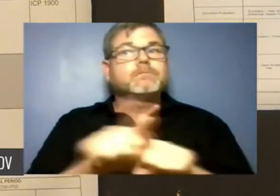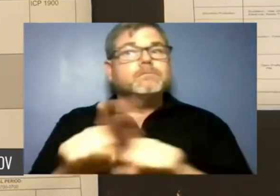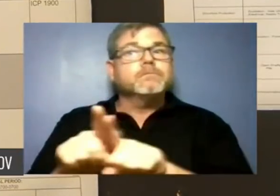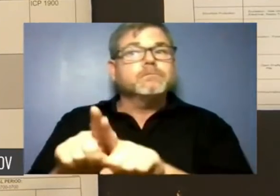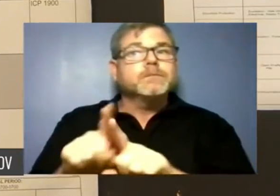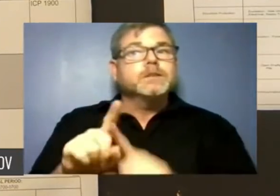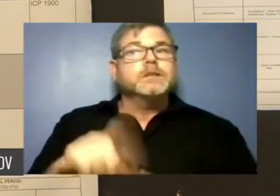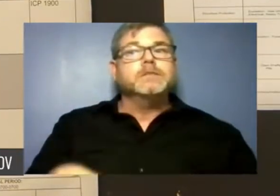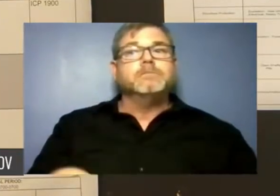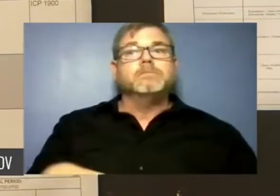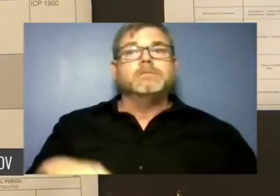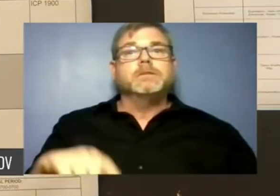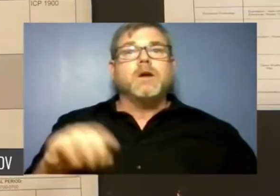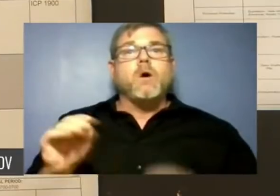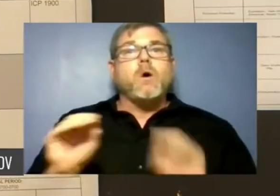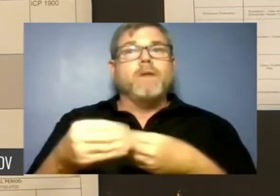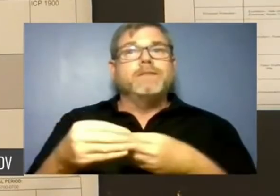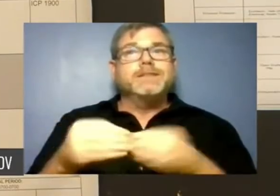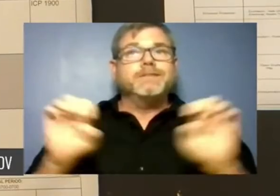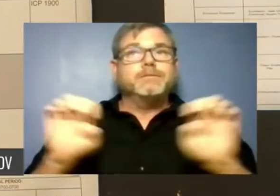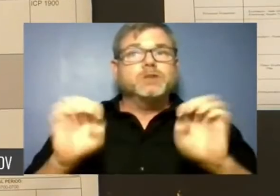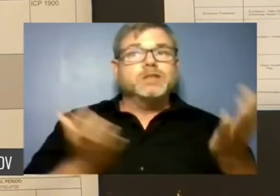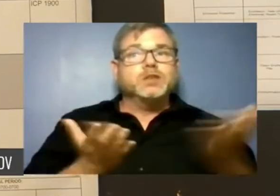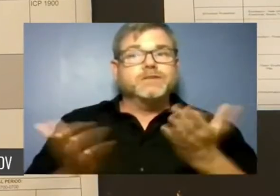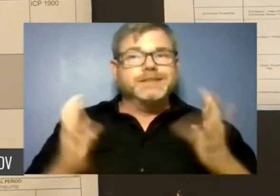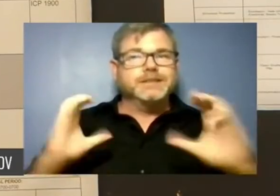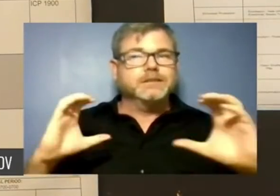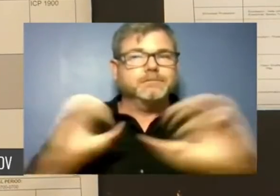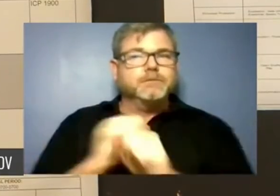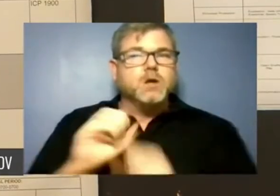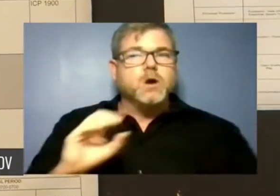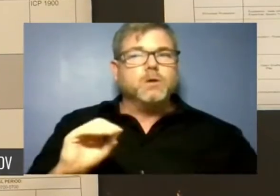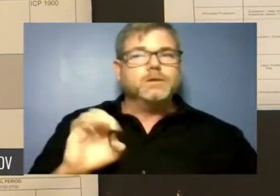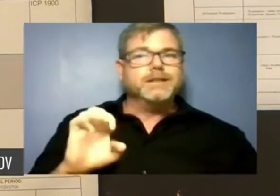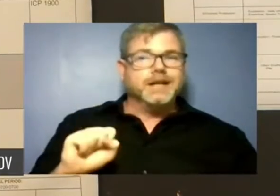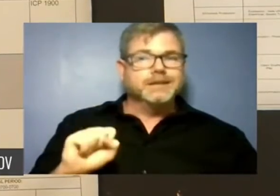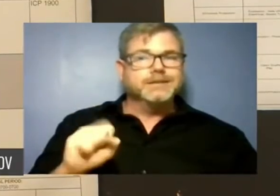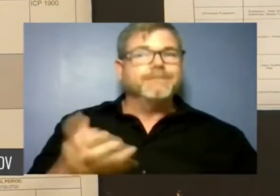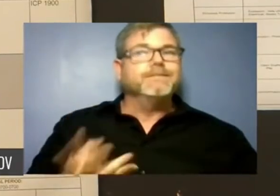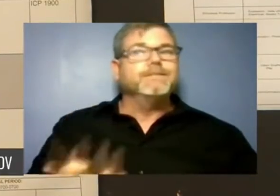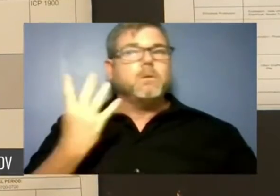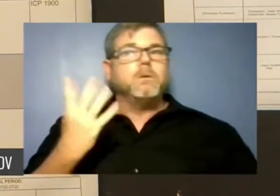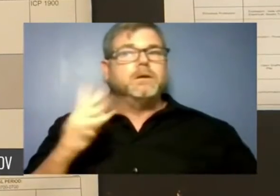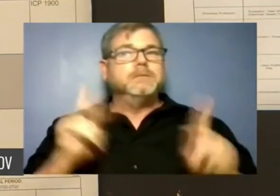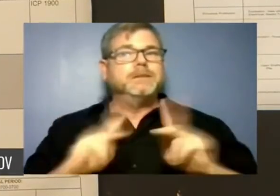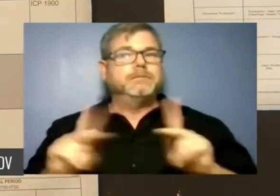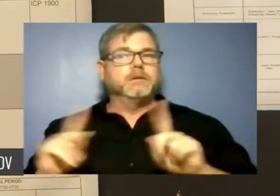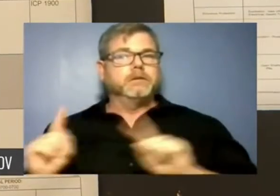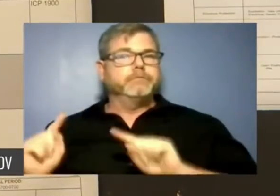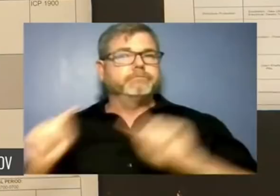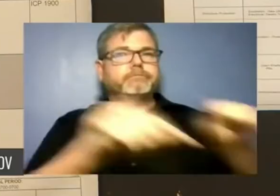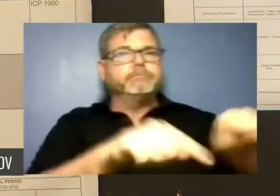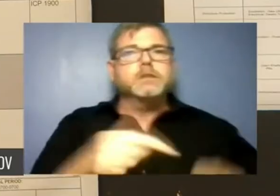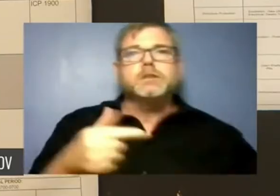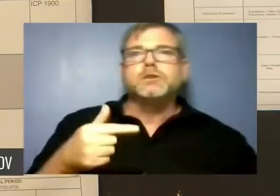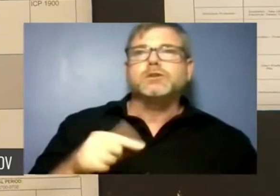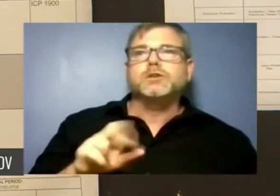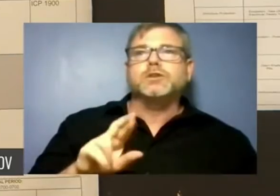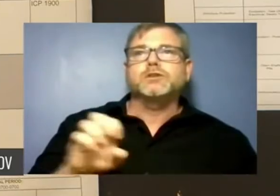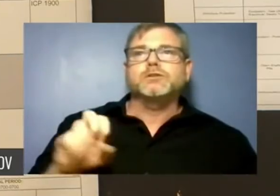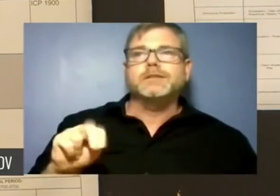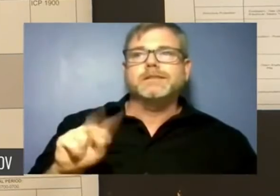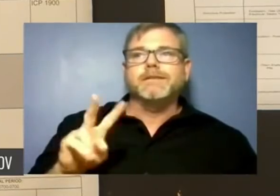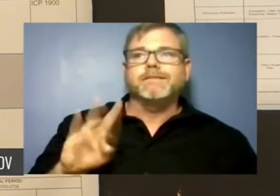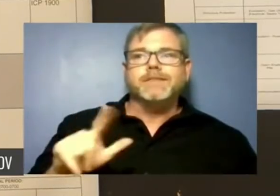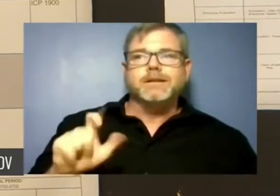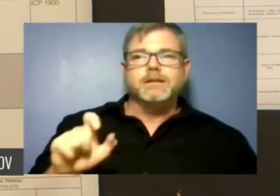of Greenville identifying properties where we can start putting housing. I was told that was very successful. We're meeting again tomorrow to